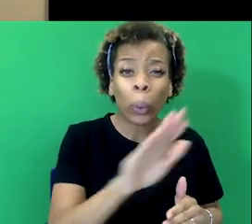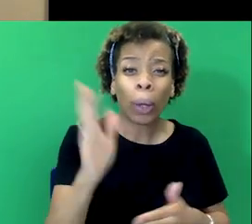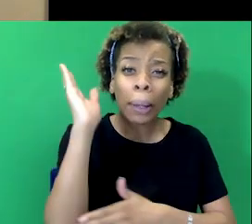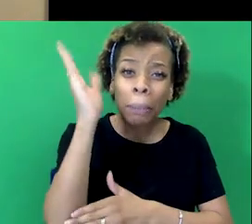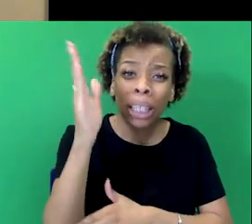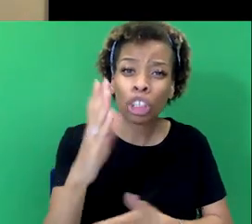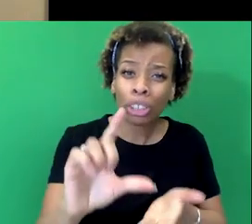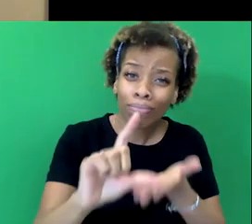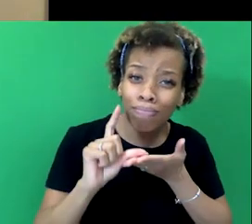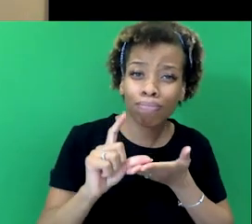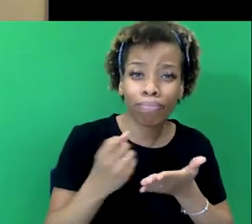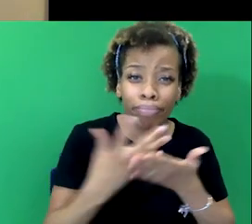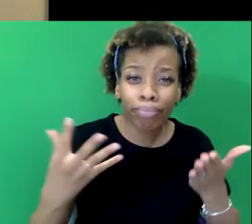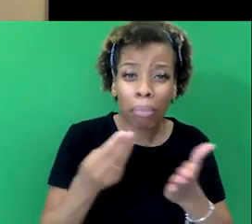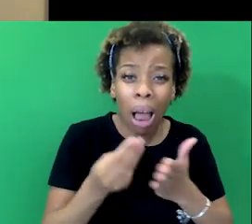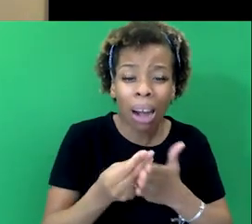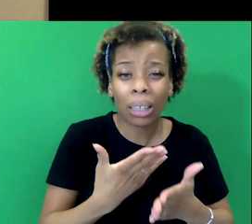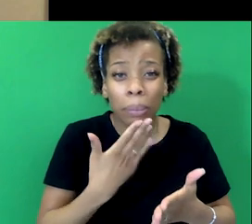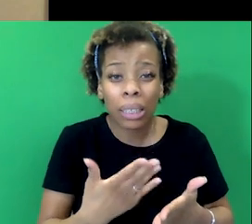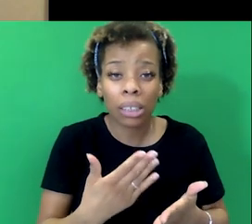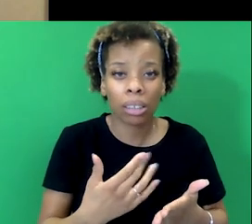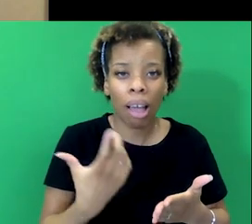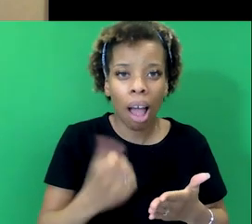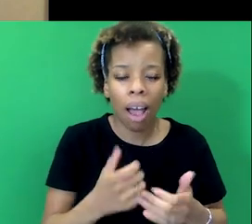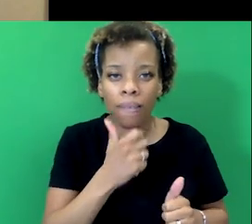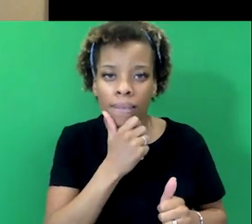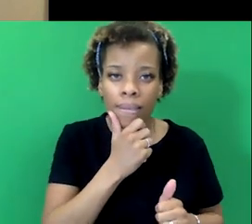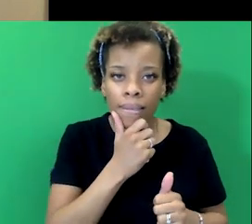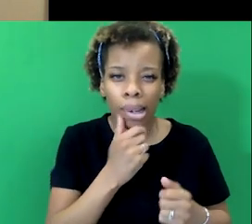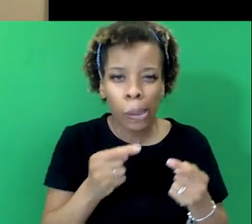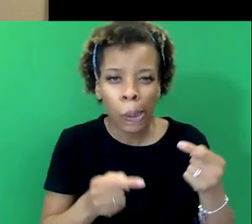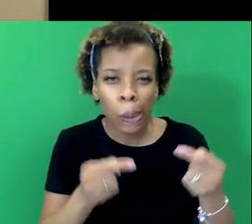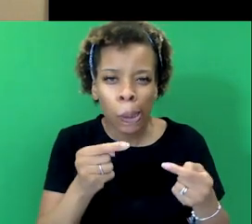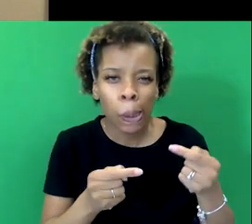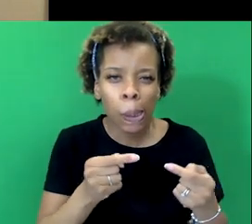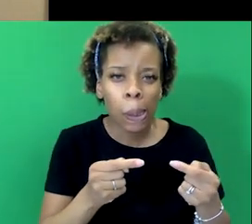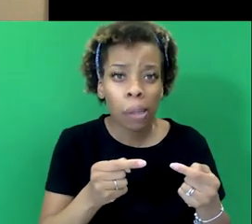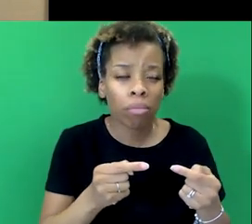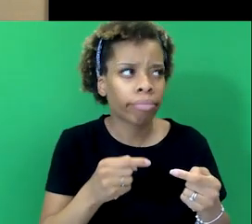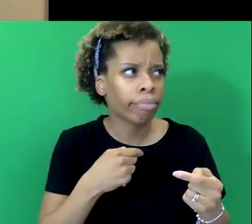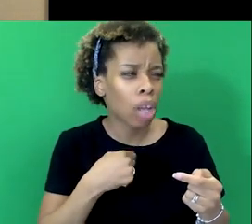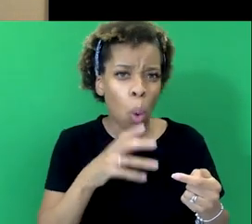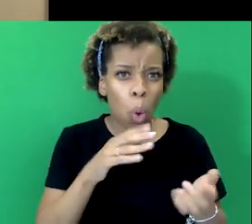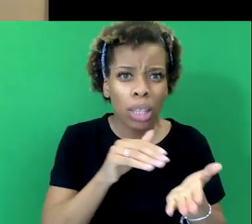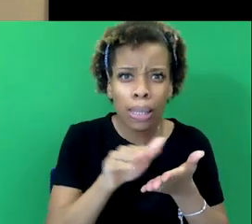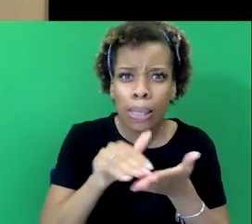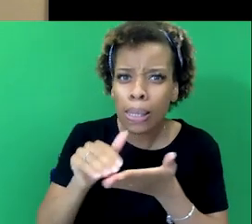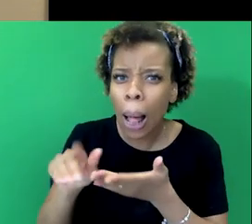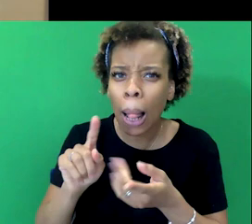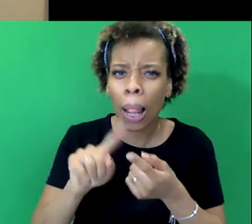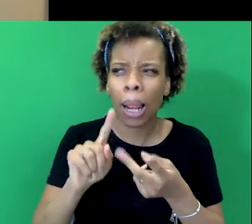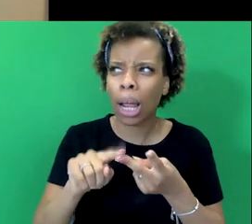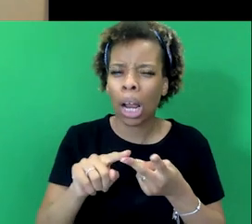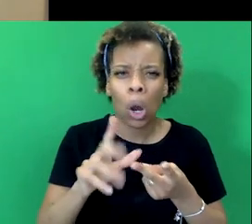drama, there is a tension. There is a tension with the producers. There is a tension for the markets they wish to sell to. And we